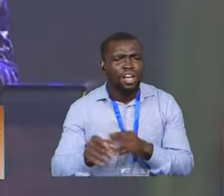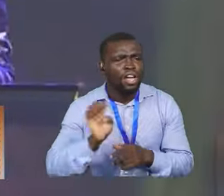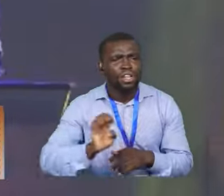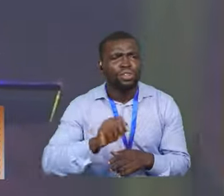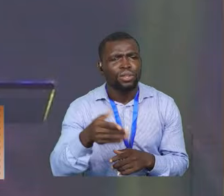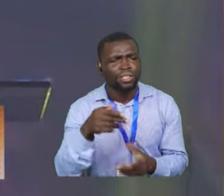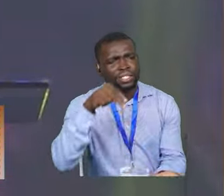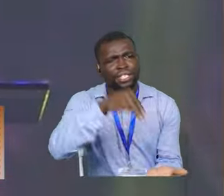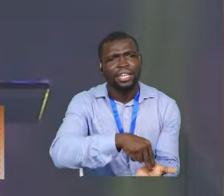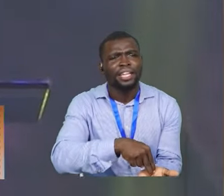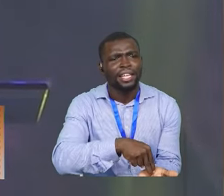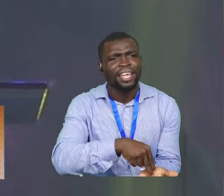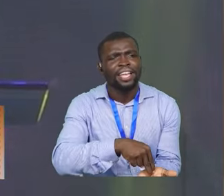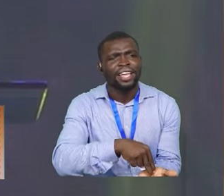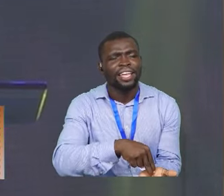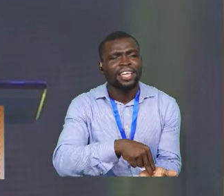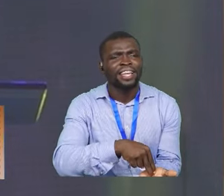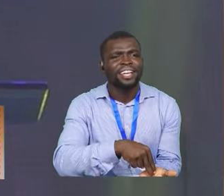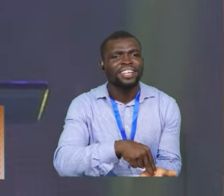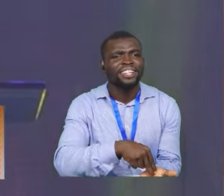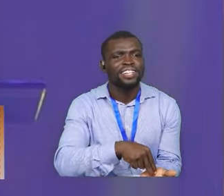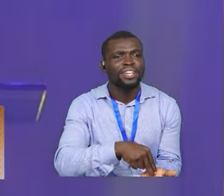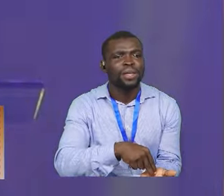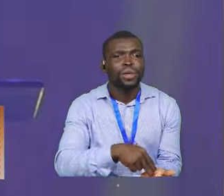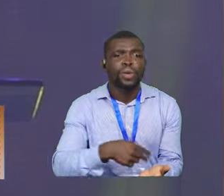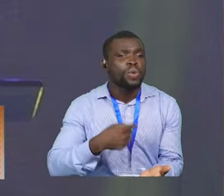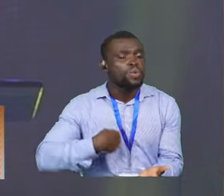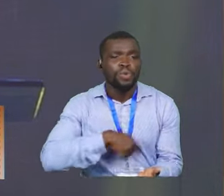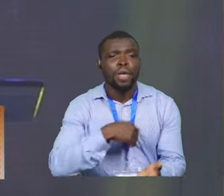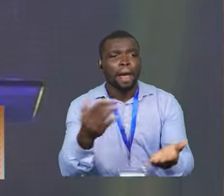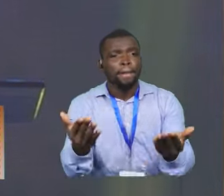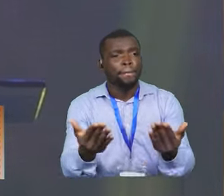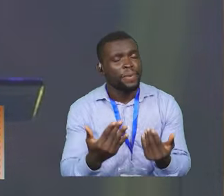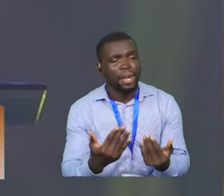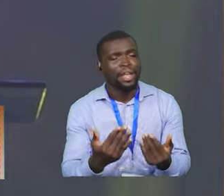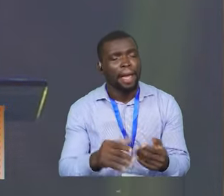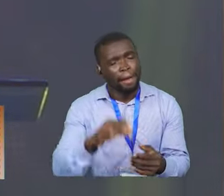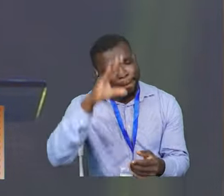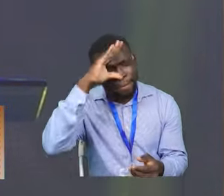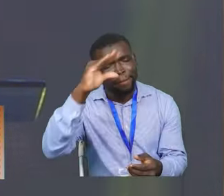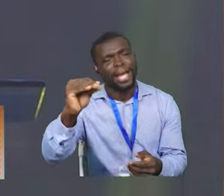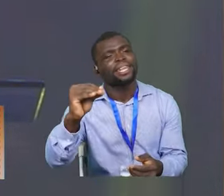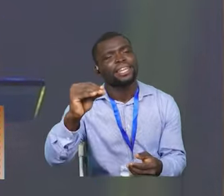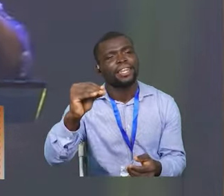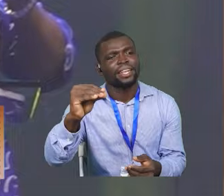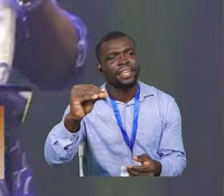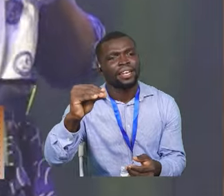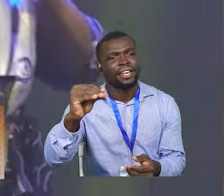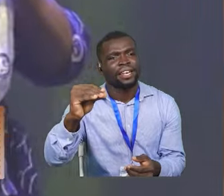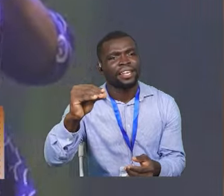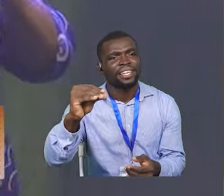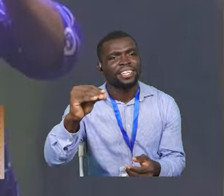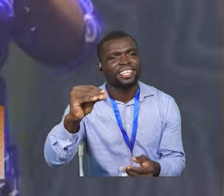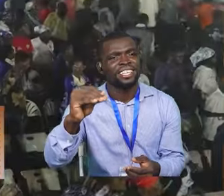Wherever you are standing on this grounds, we have brought some man.